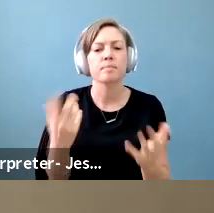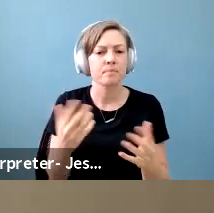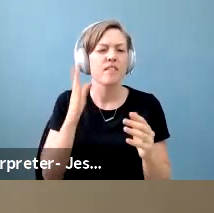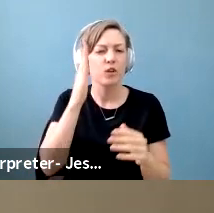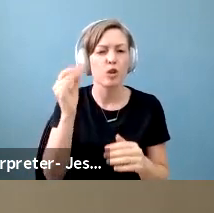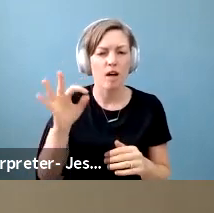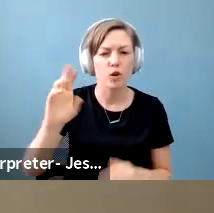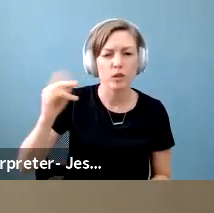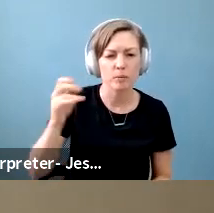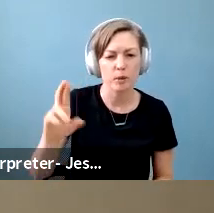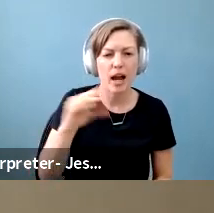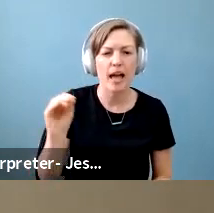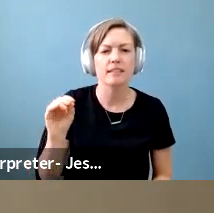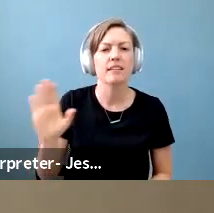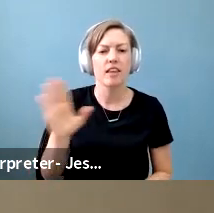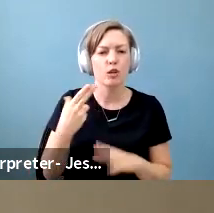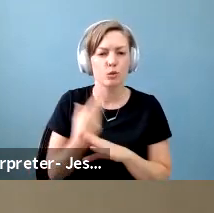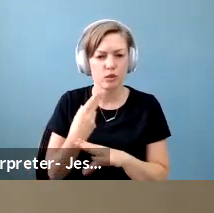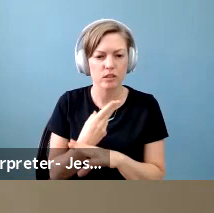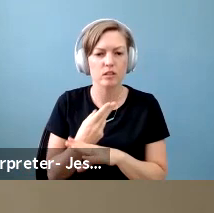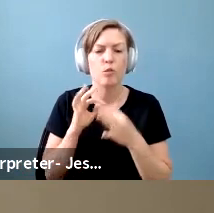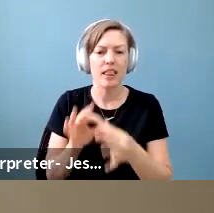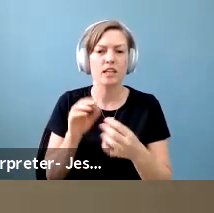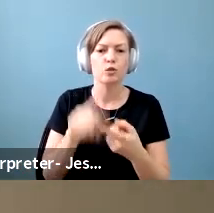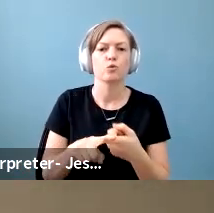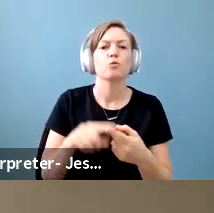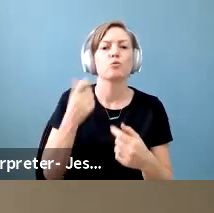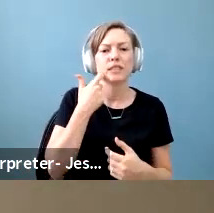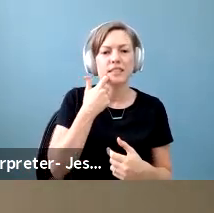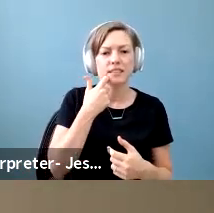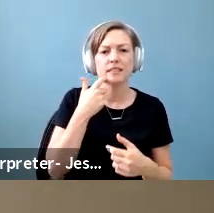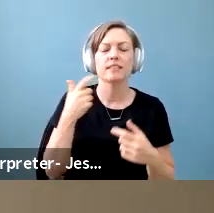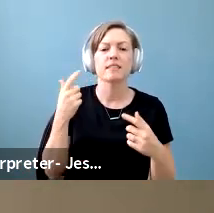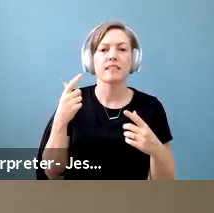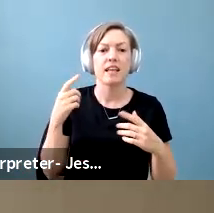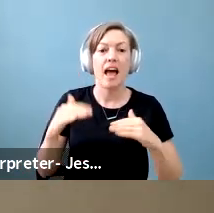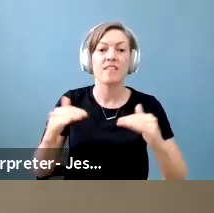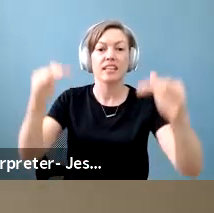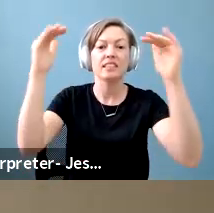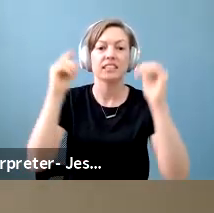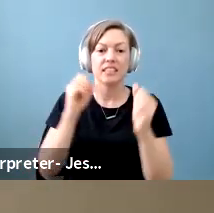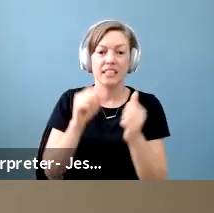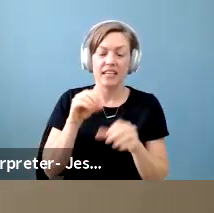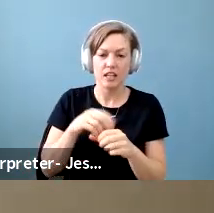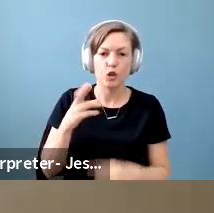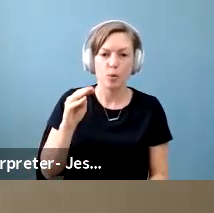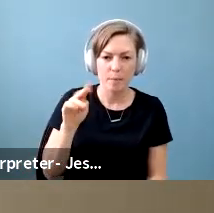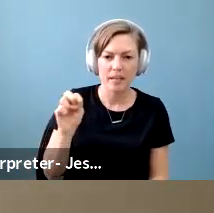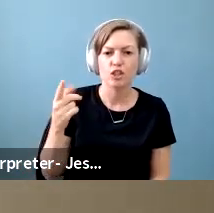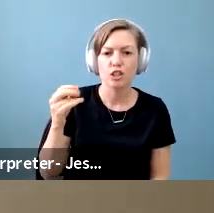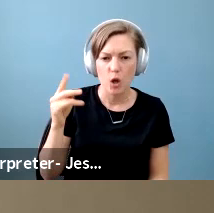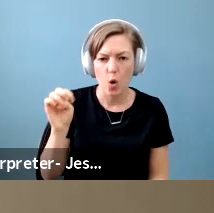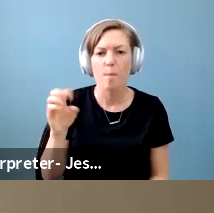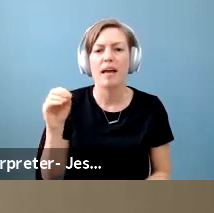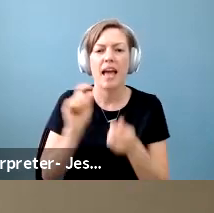of CRISPR and its uses related to the recent advances in human genome editing research. And